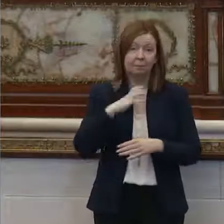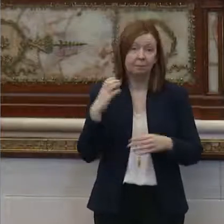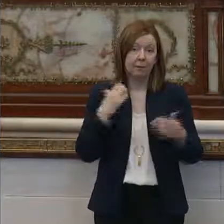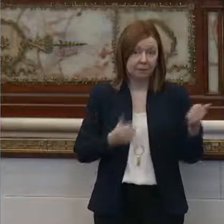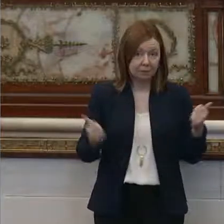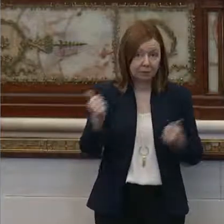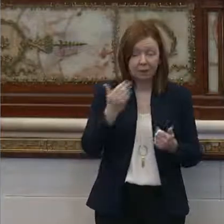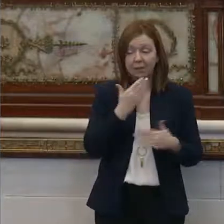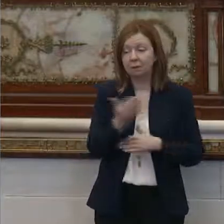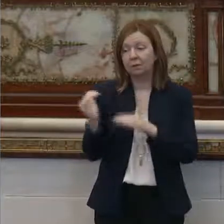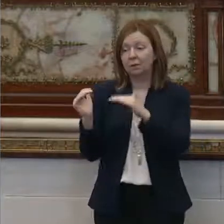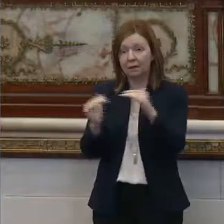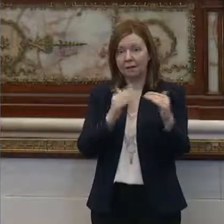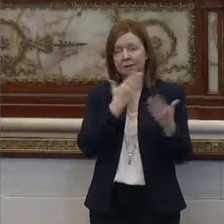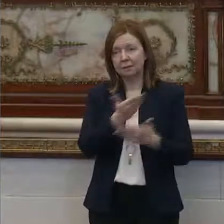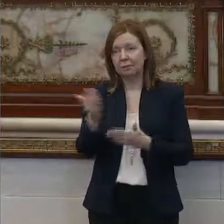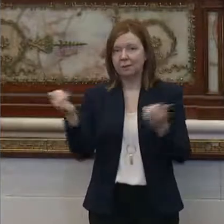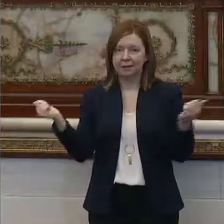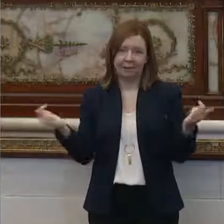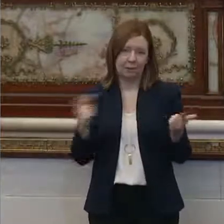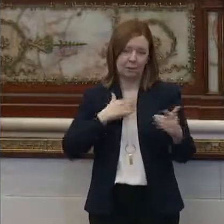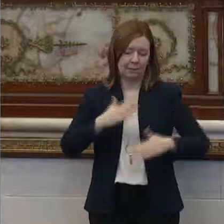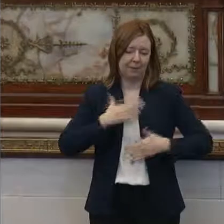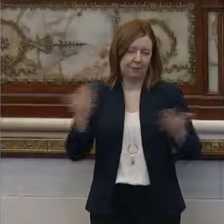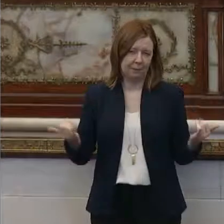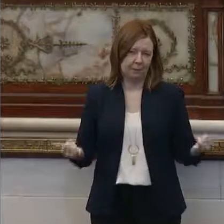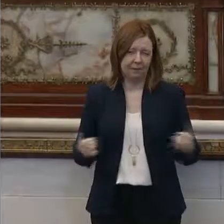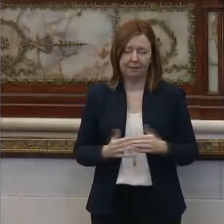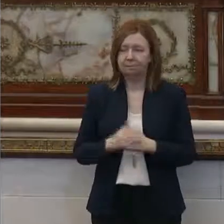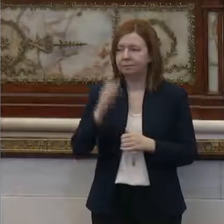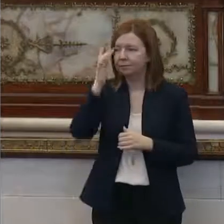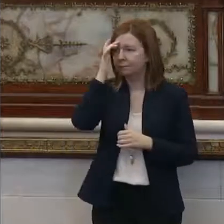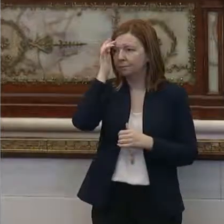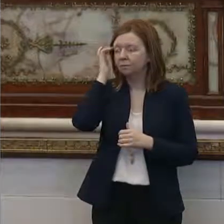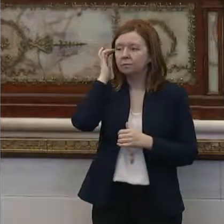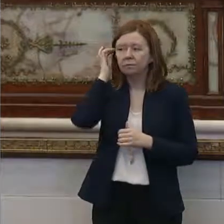morning, colleagues. Good morning, everyone. Happy to be here today.